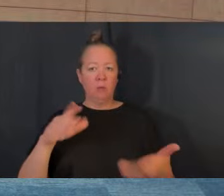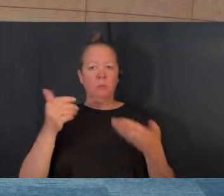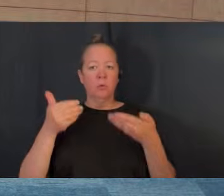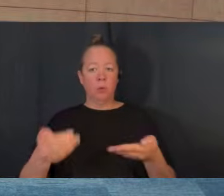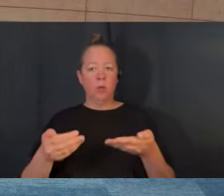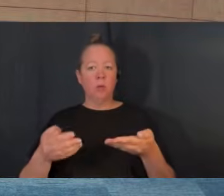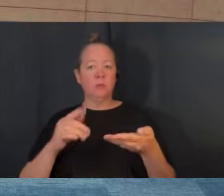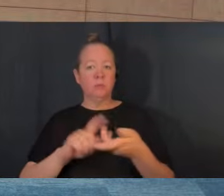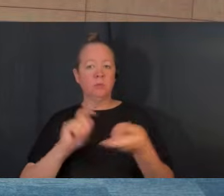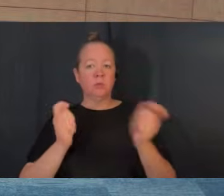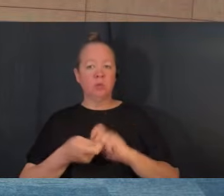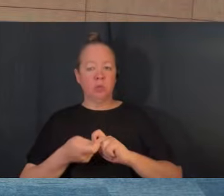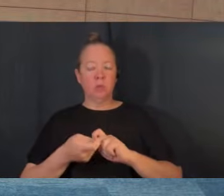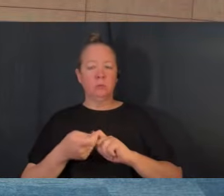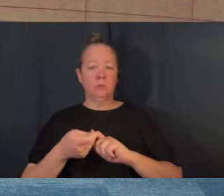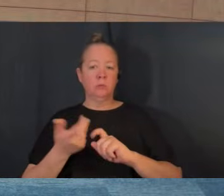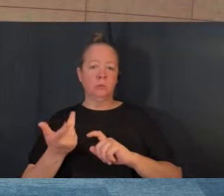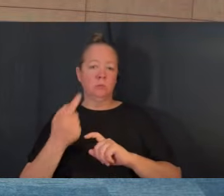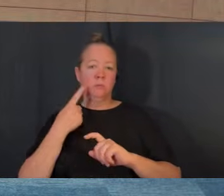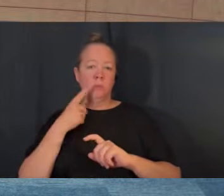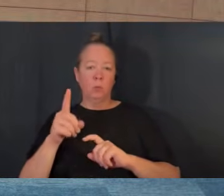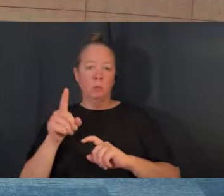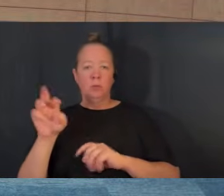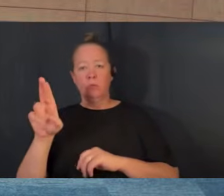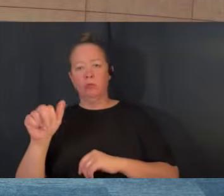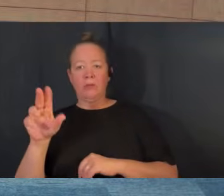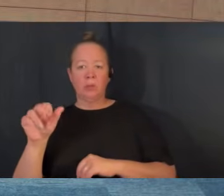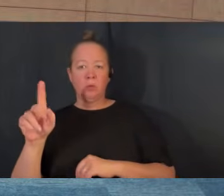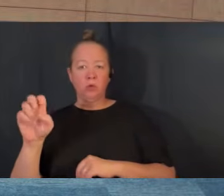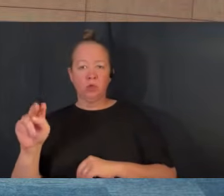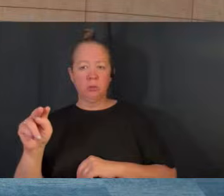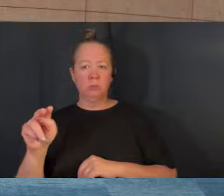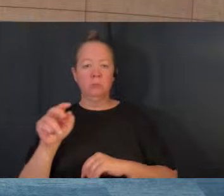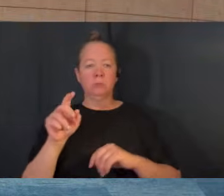survey, if there is a change to the resolution, let's go ahead and do that.